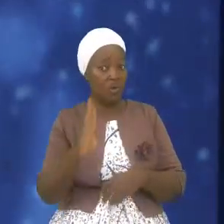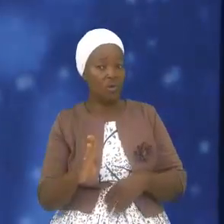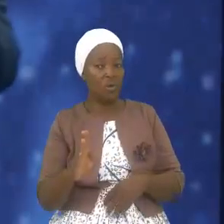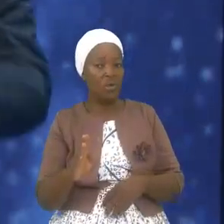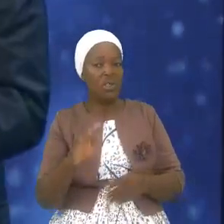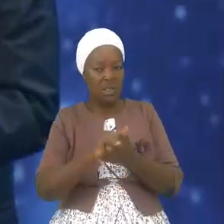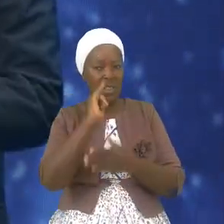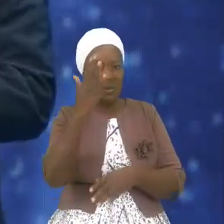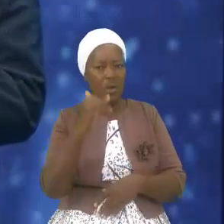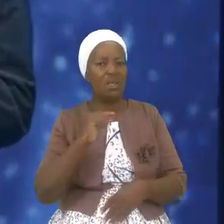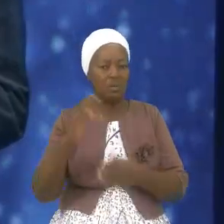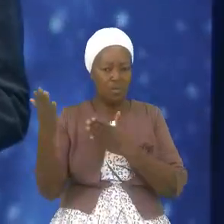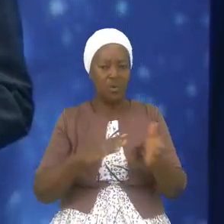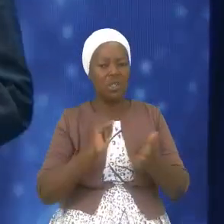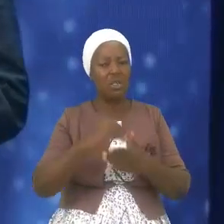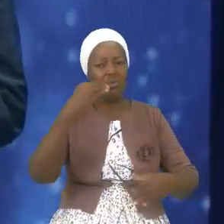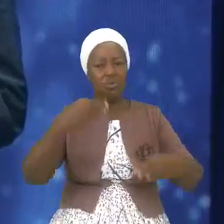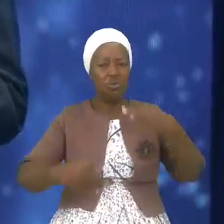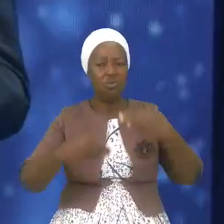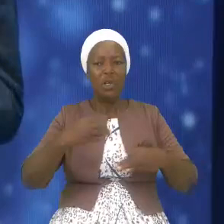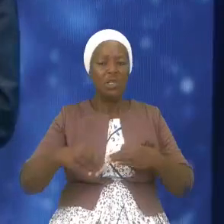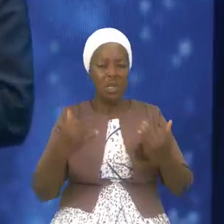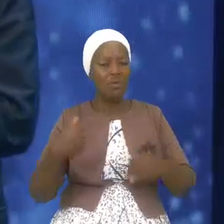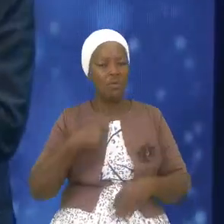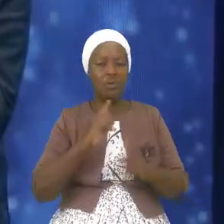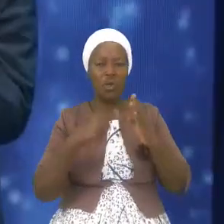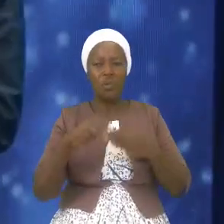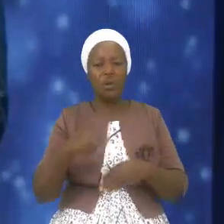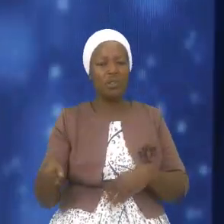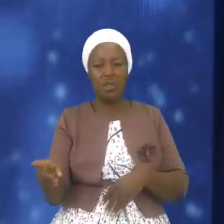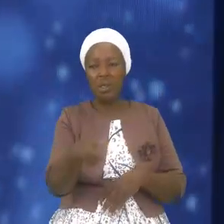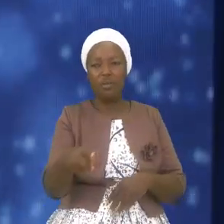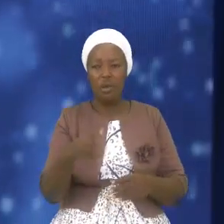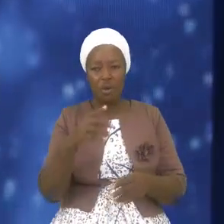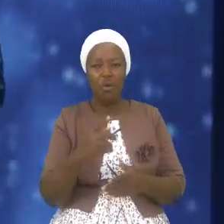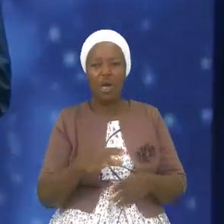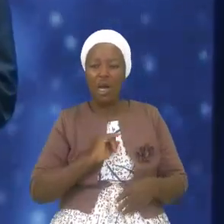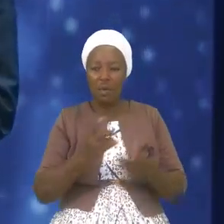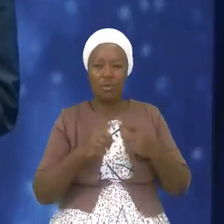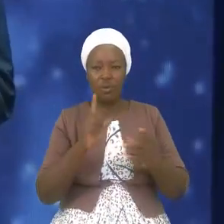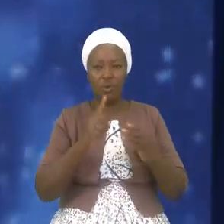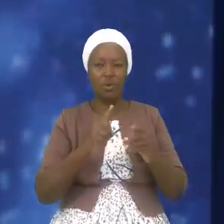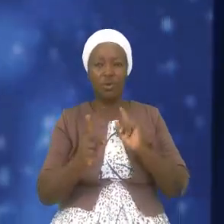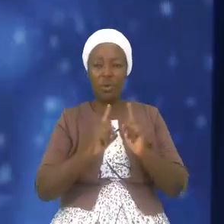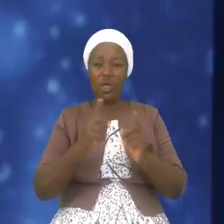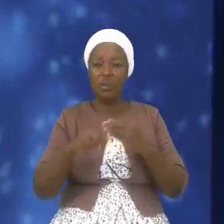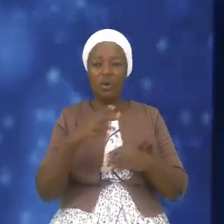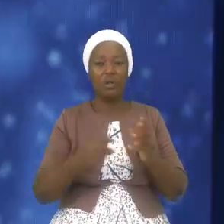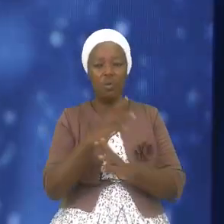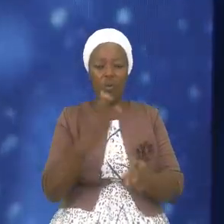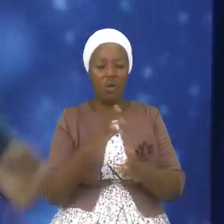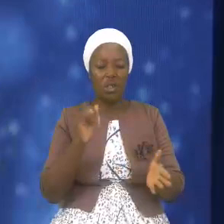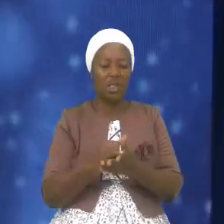about them. Let me talk about the world in which we live. Micah chapter 7, I'm looking at verse